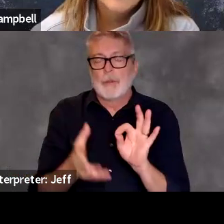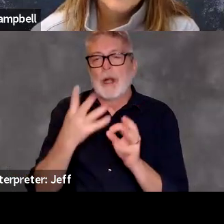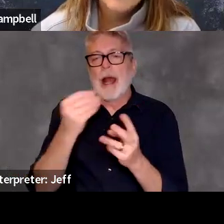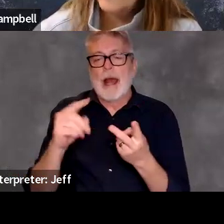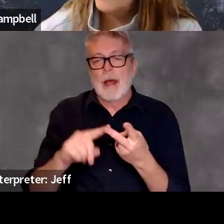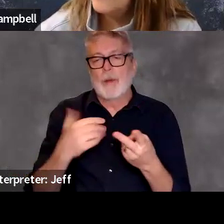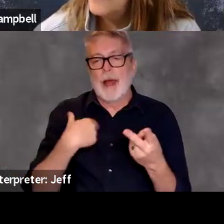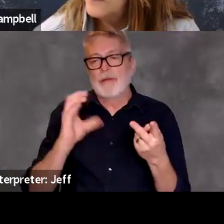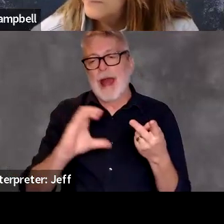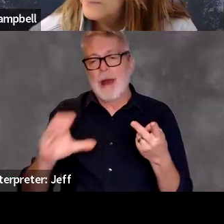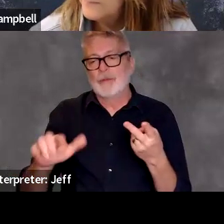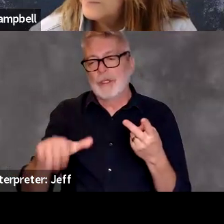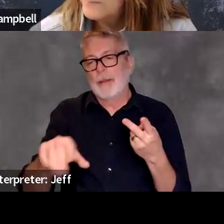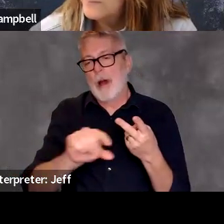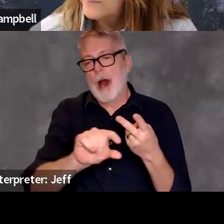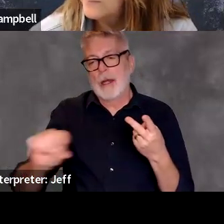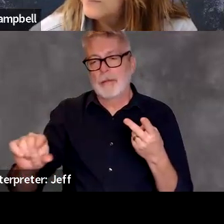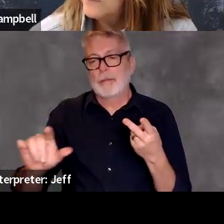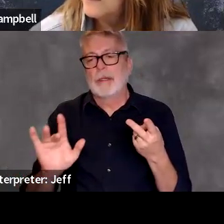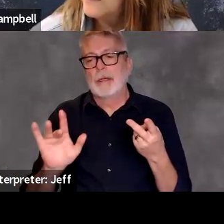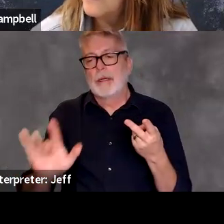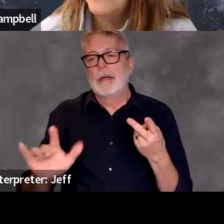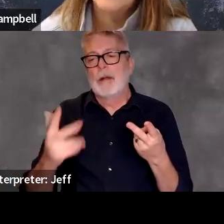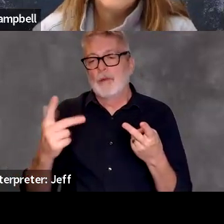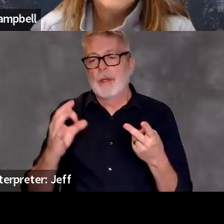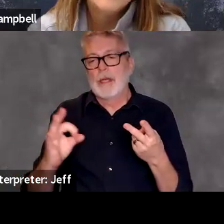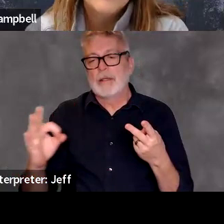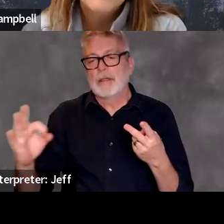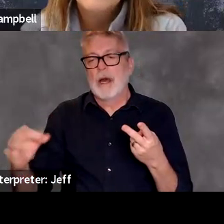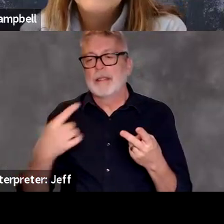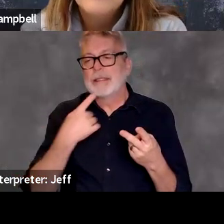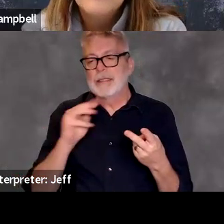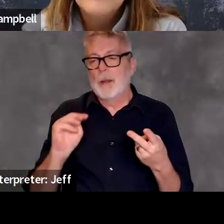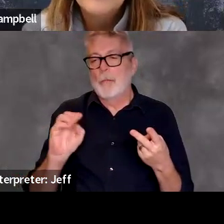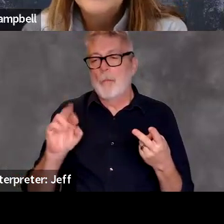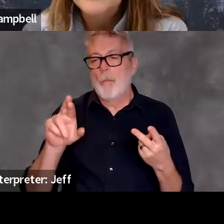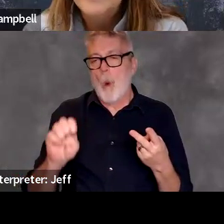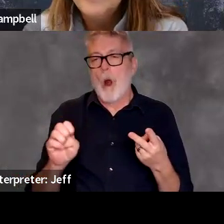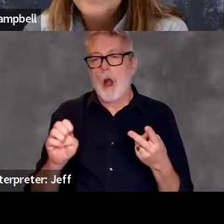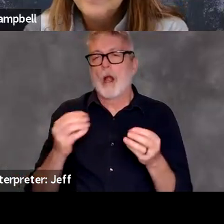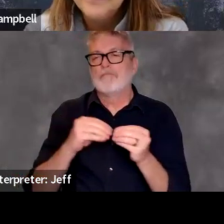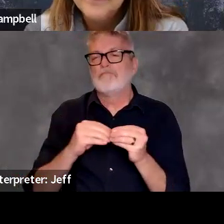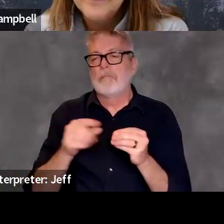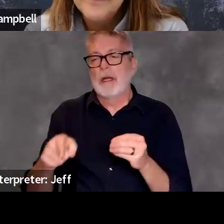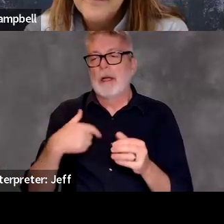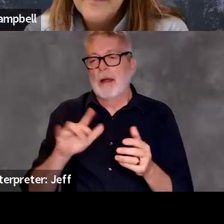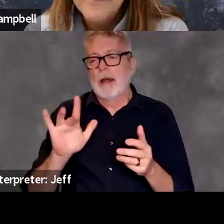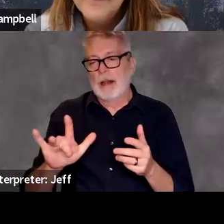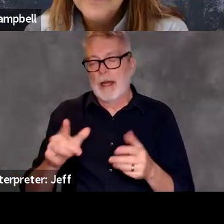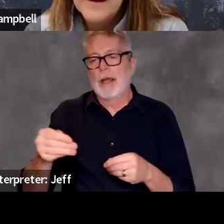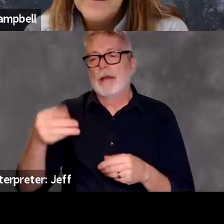closed captioning option down below. If you hit the three little dots that say more, that should pull up our closed